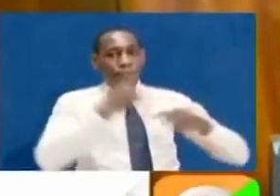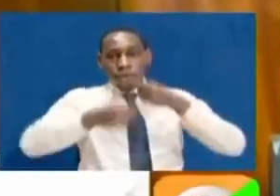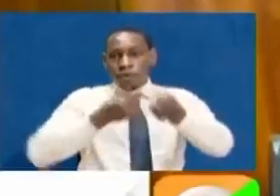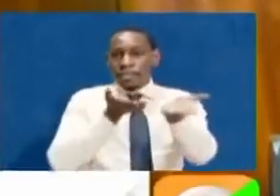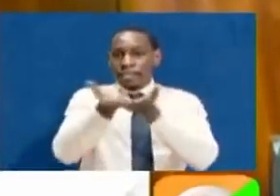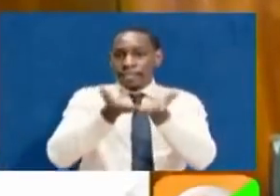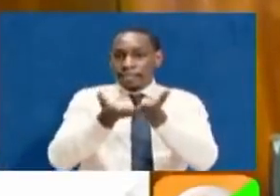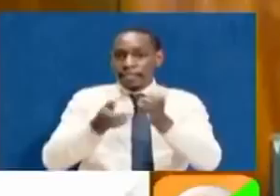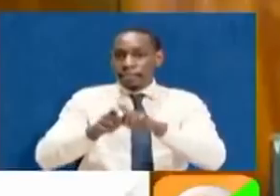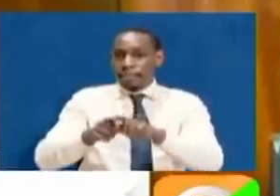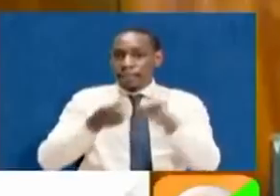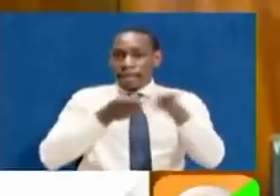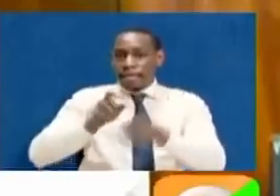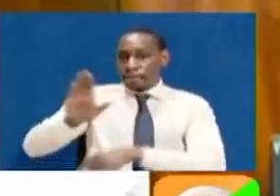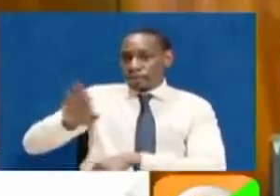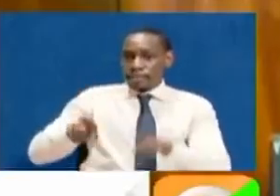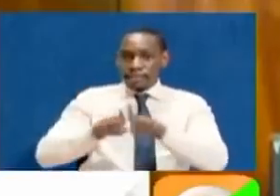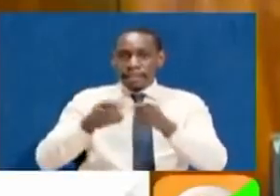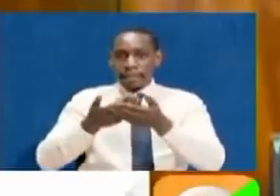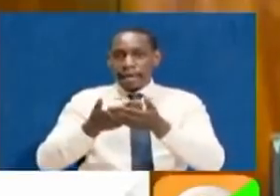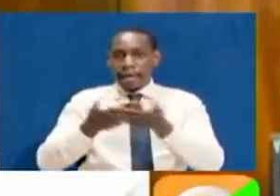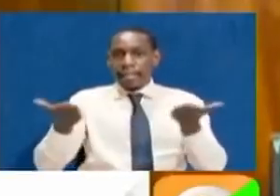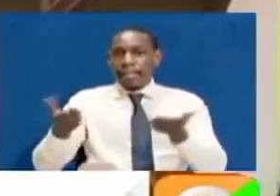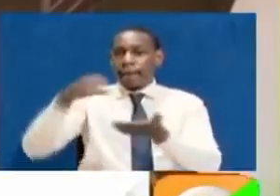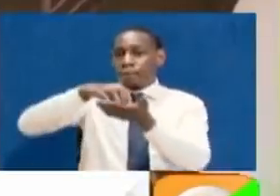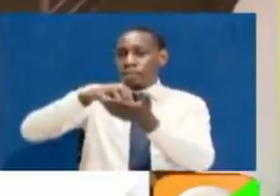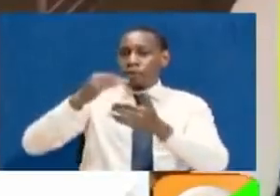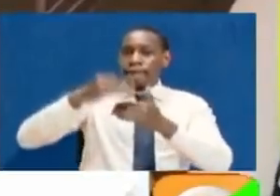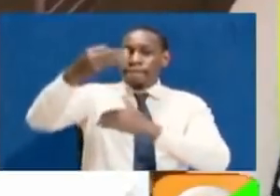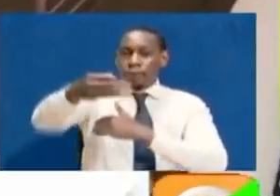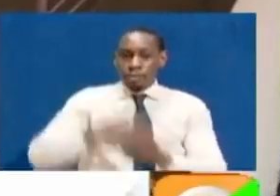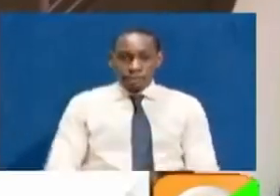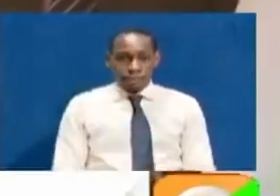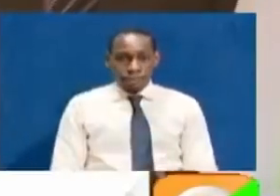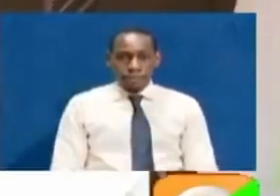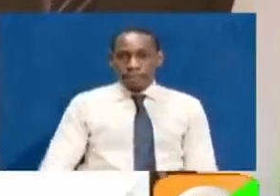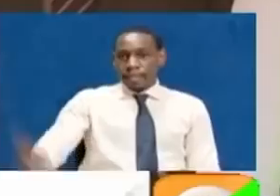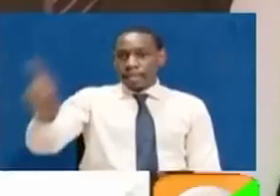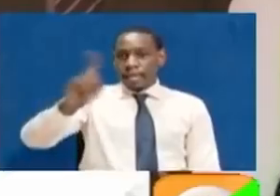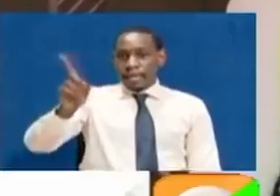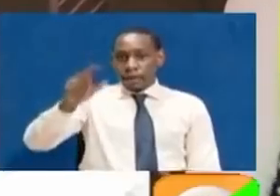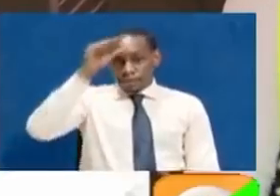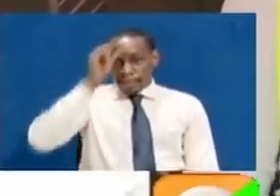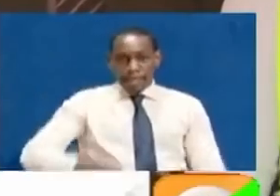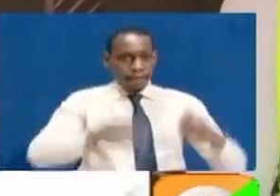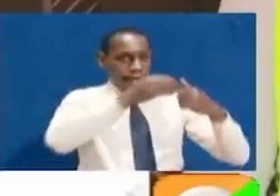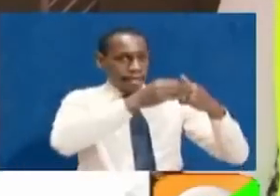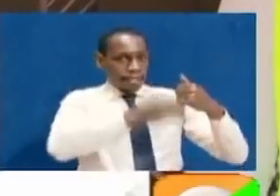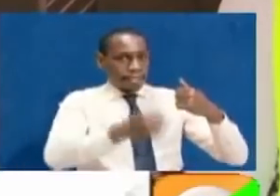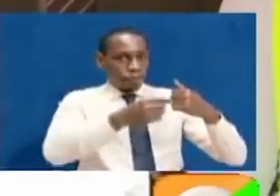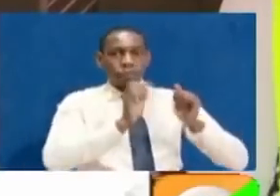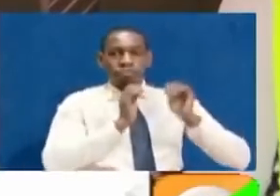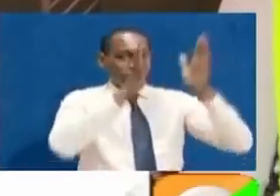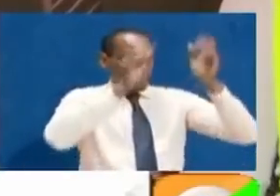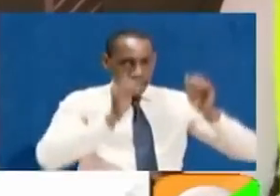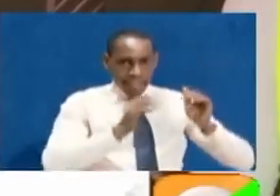continue serving in your administration in any other capacity in future. Nairobi Governor Mike Sonko, almost in a